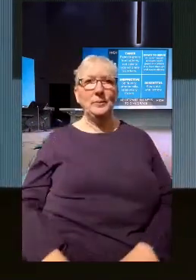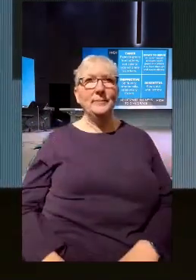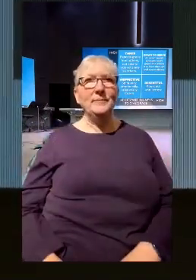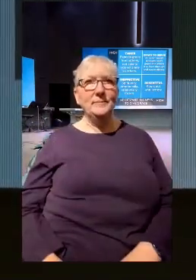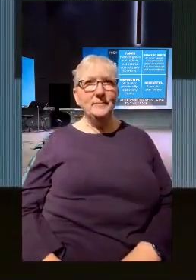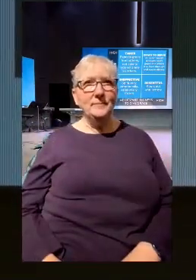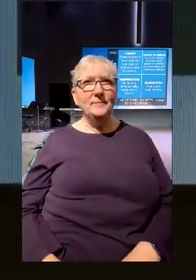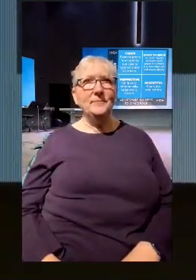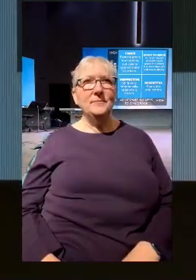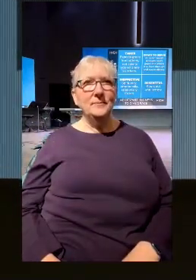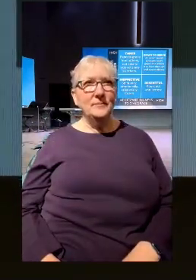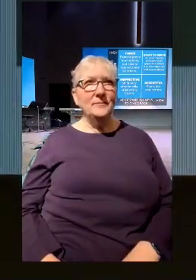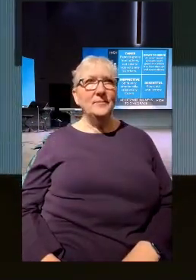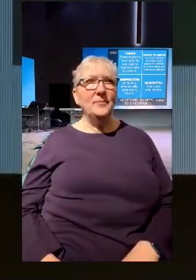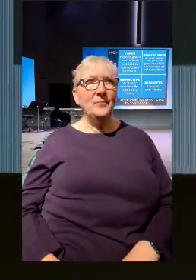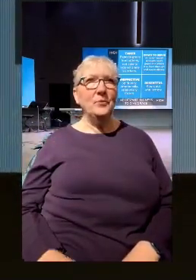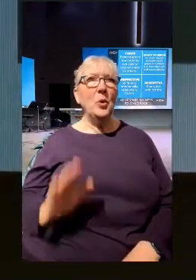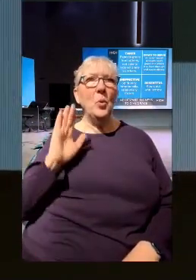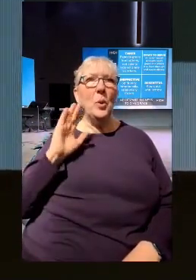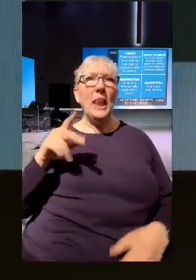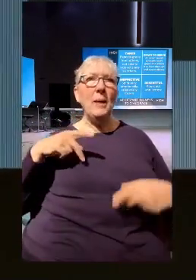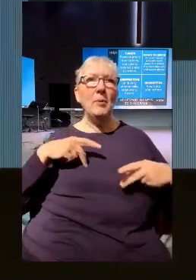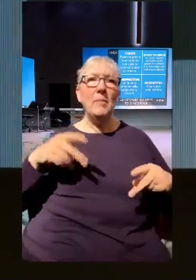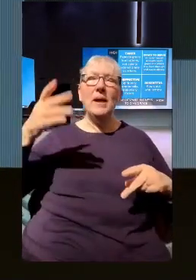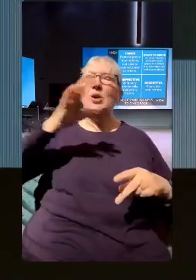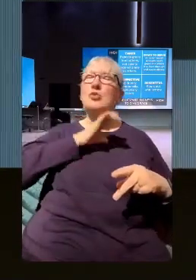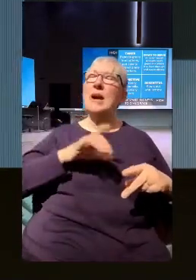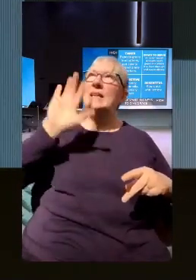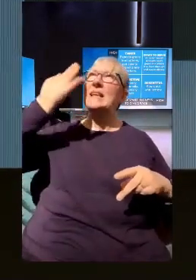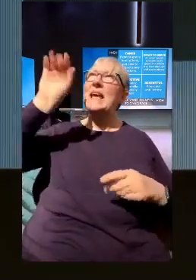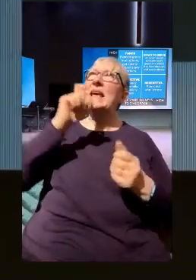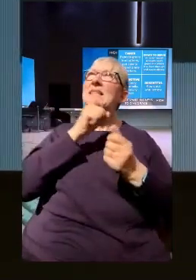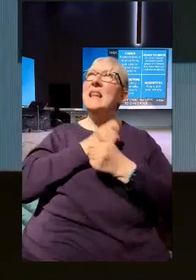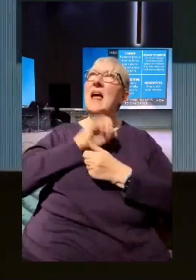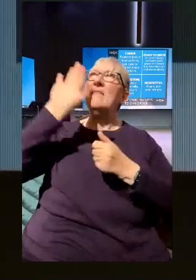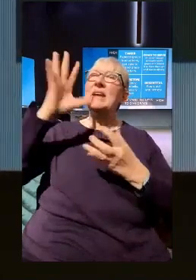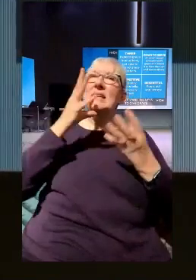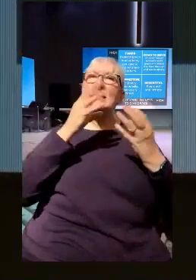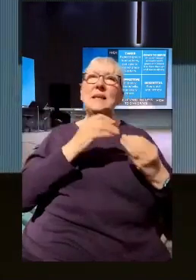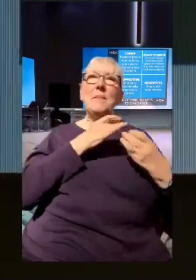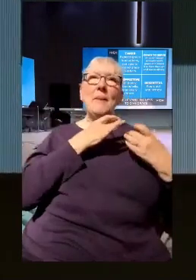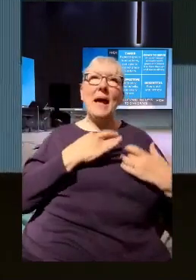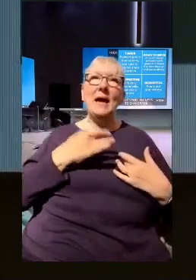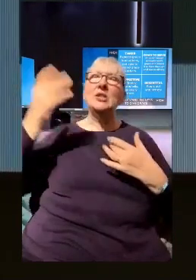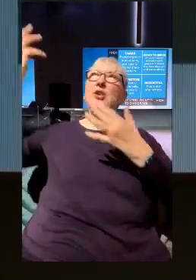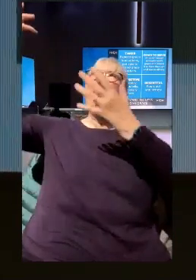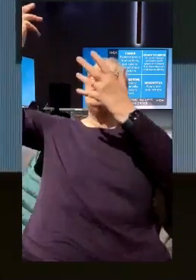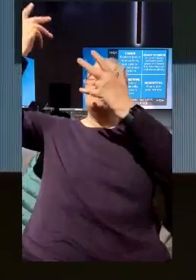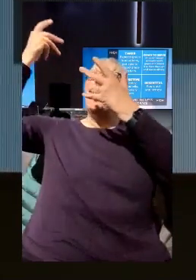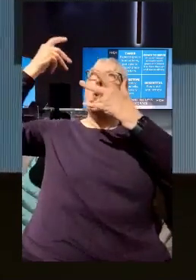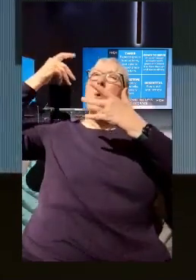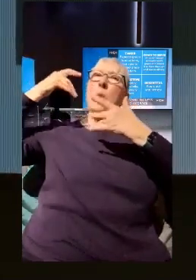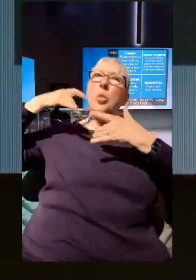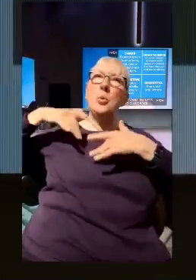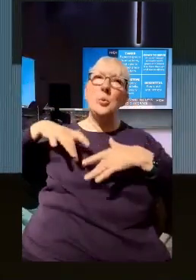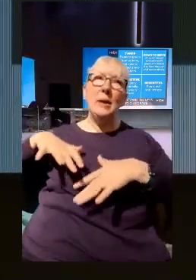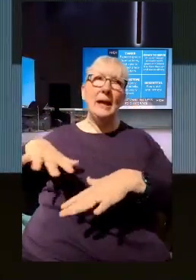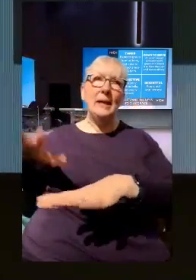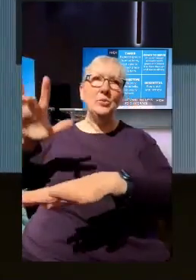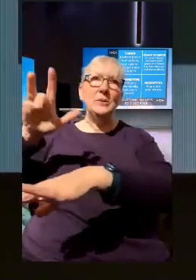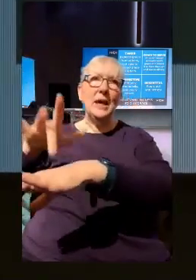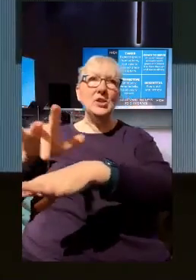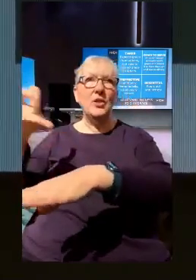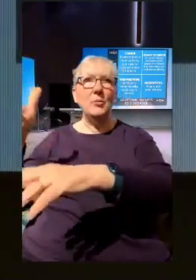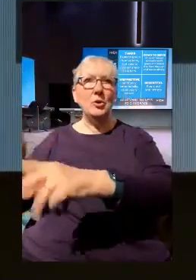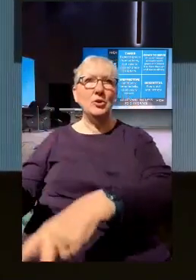Was I going to allow Christ's love and compassion, his grace, to flow through me and out to someone else? Put my own